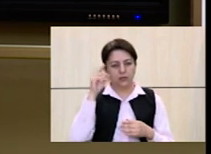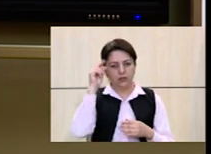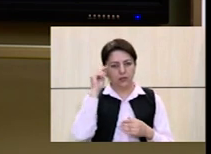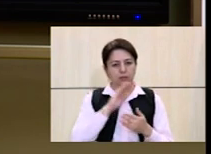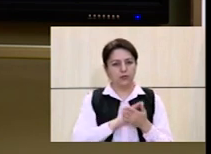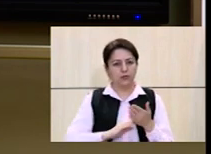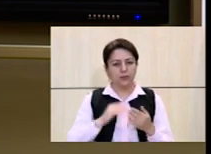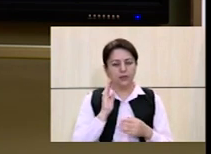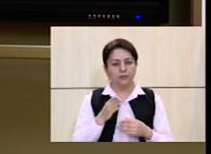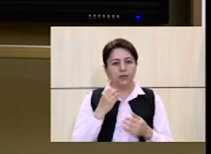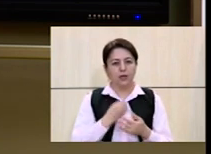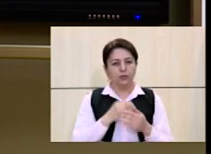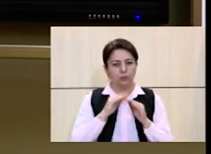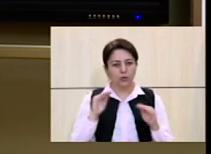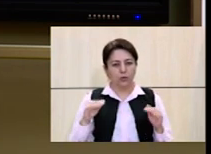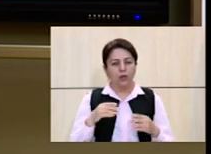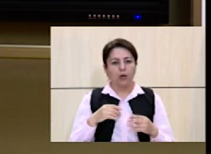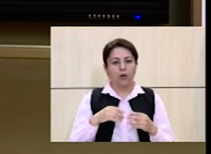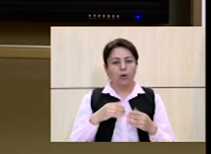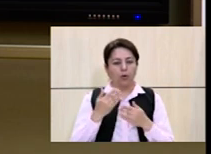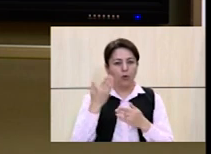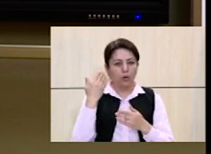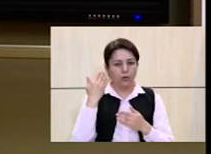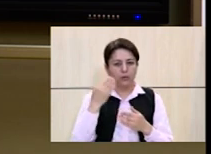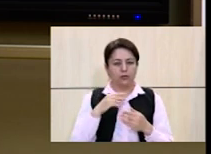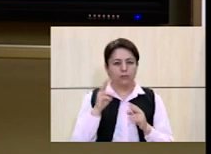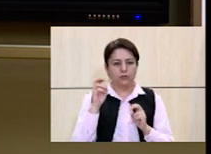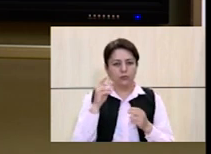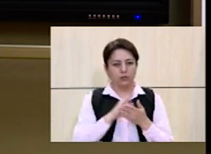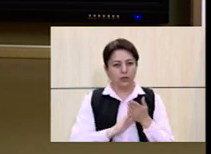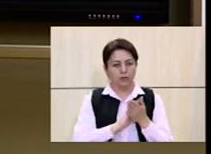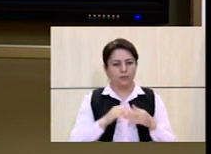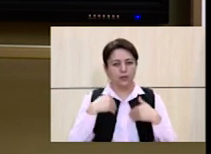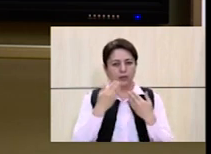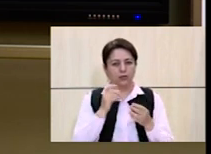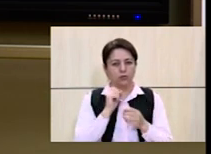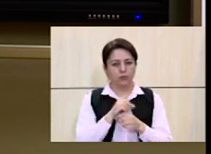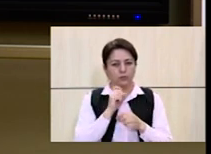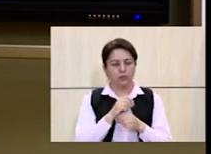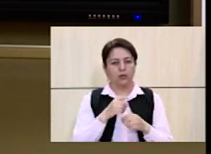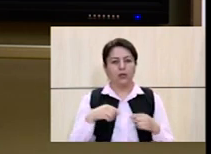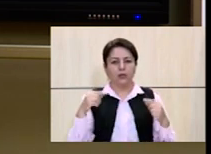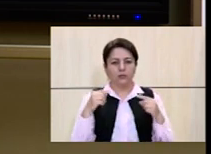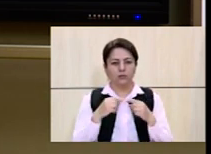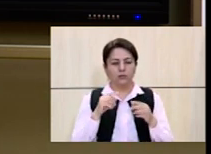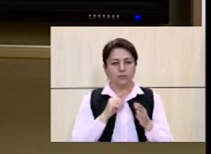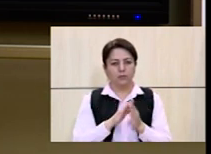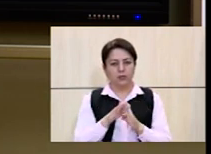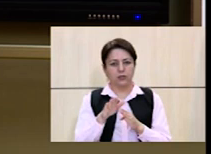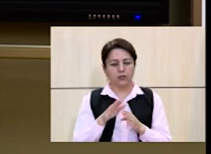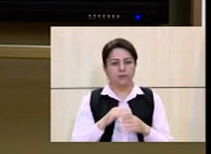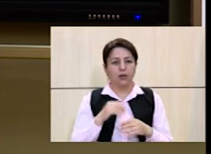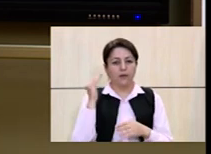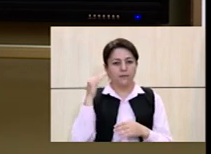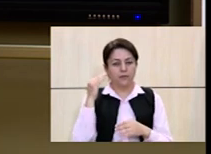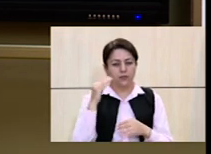ettiramiz. Aziz o'quvchilar, o'tilgan mavzularni takrorlab, berilgan topshiriqlarni o'z vaqtida bajarib, fizika